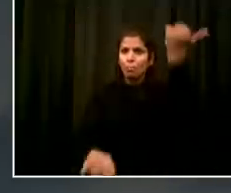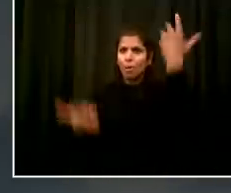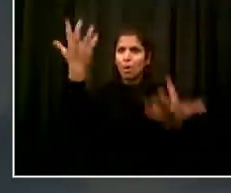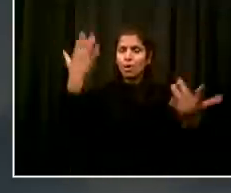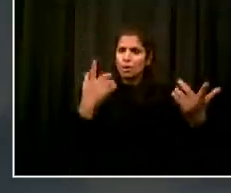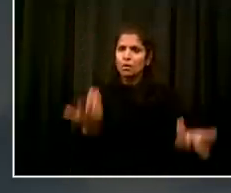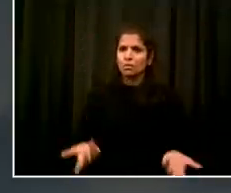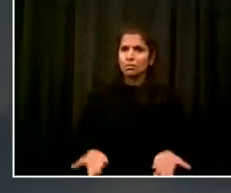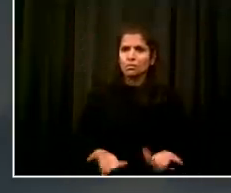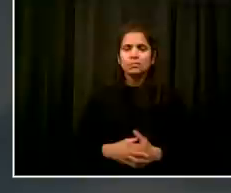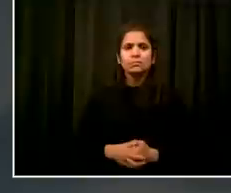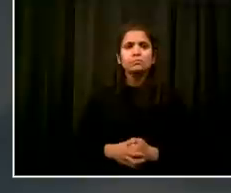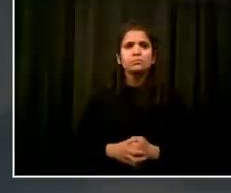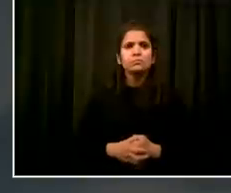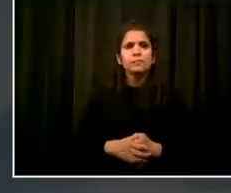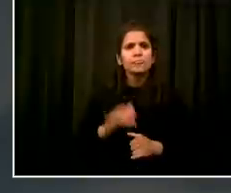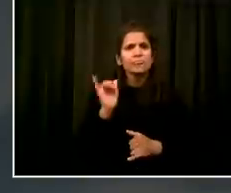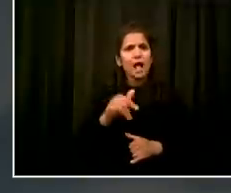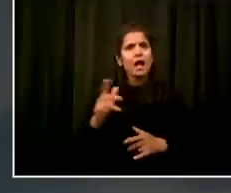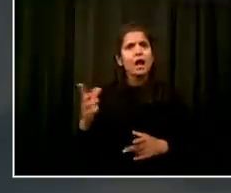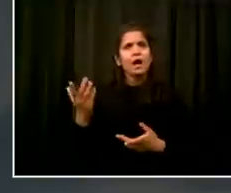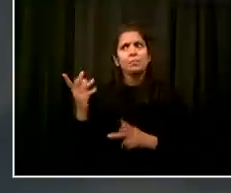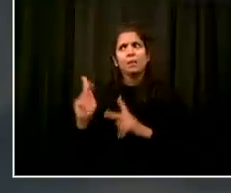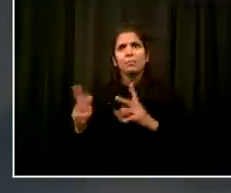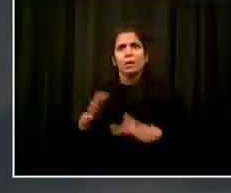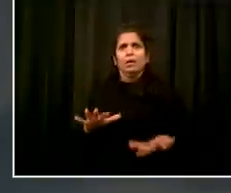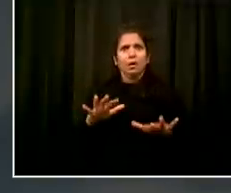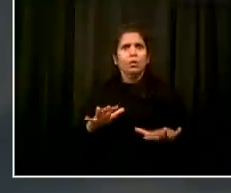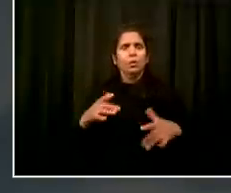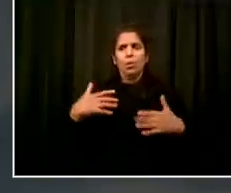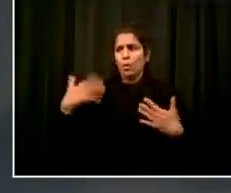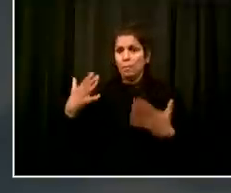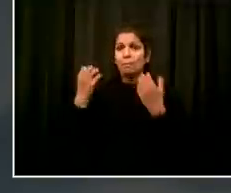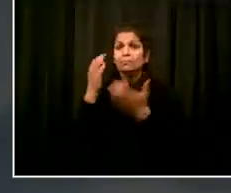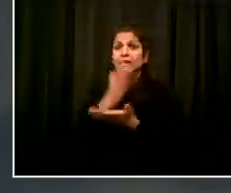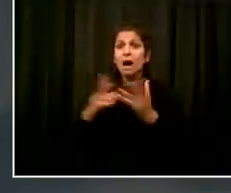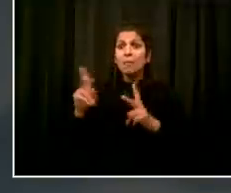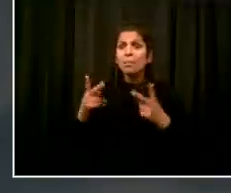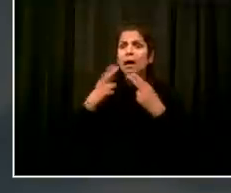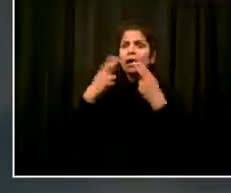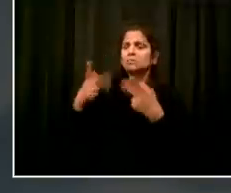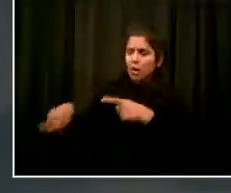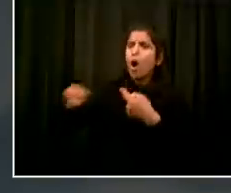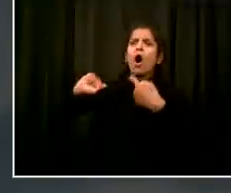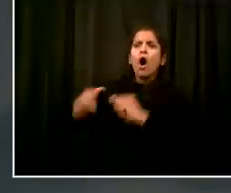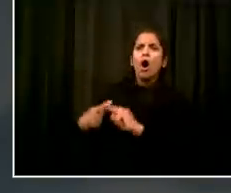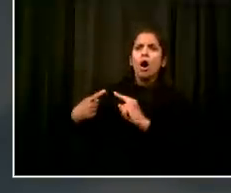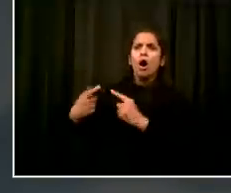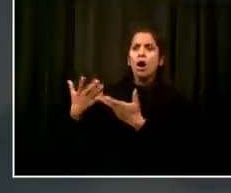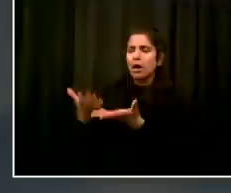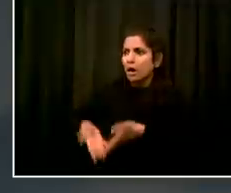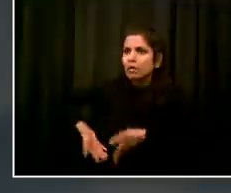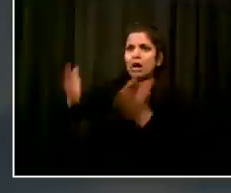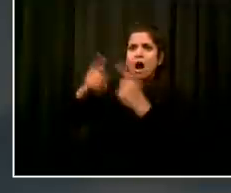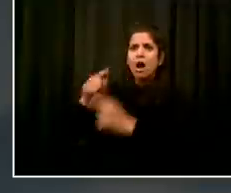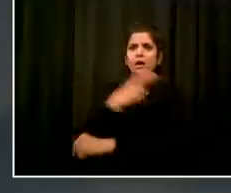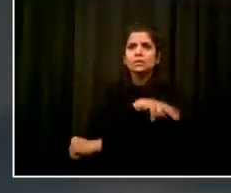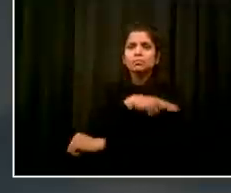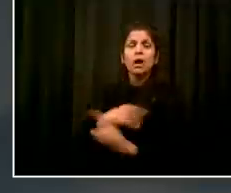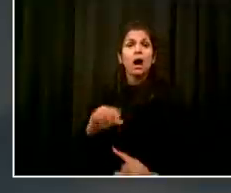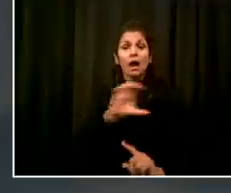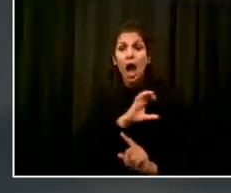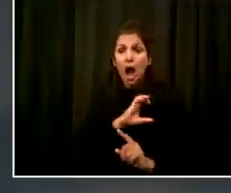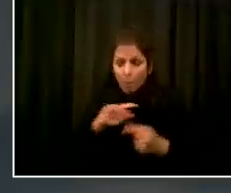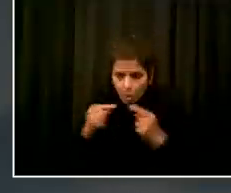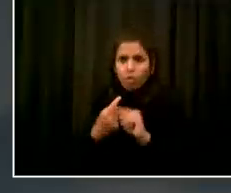Molotov cocktails thrown at police vehicles, bricks we've talked about, and I could go on and on. And what